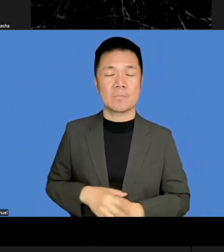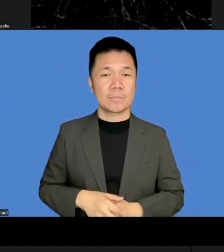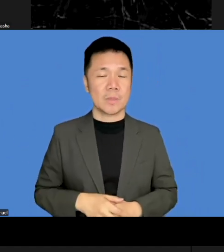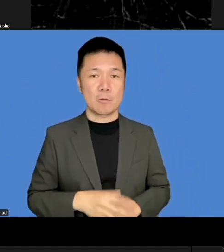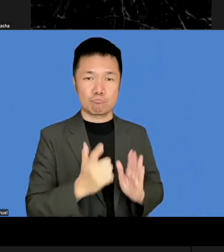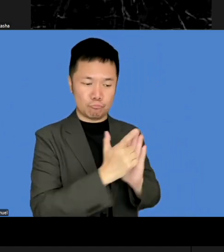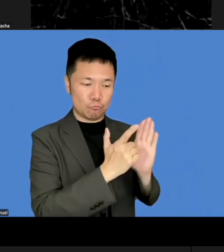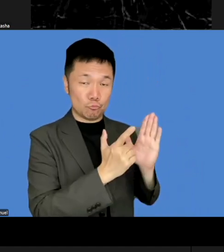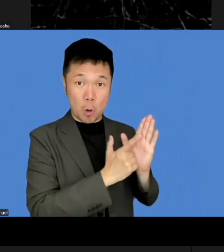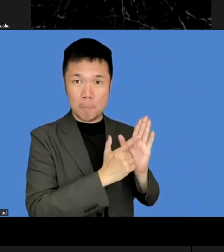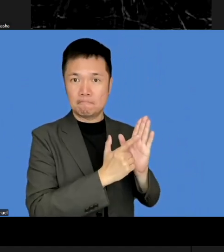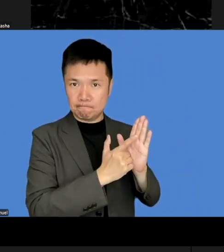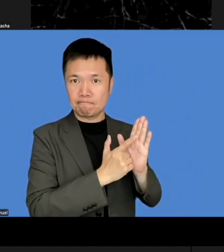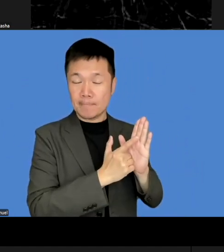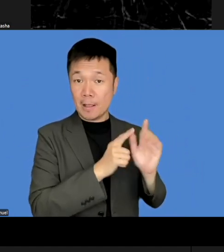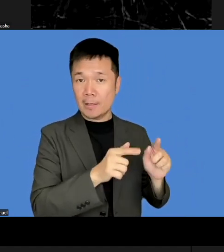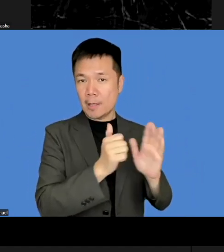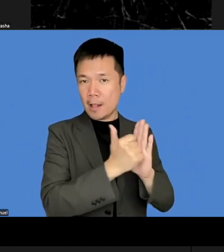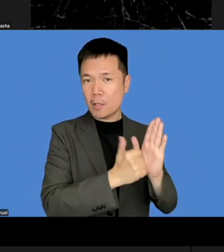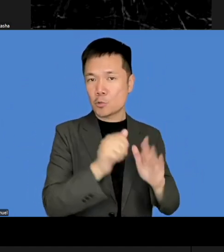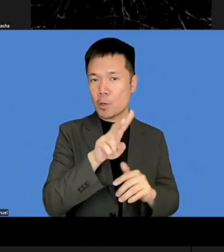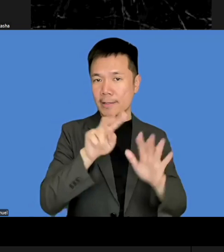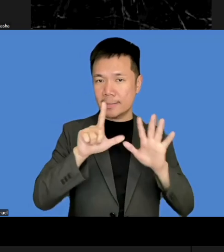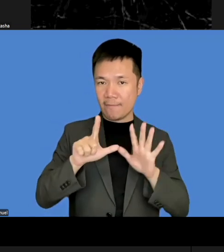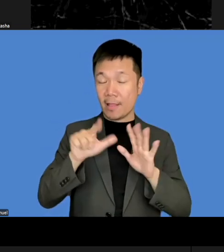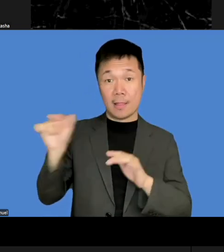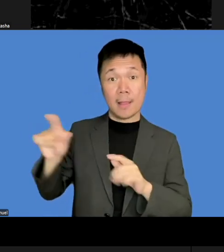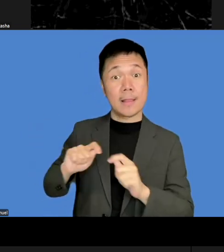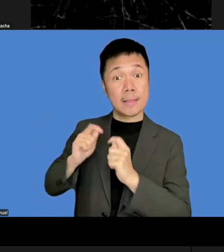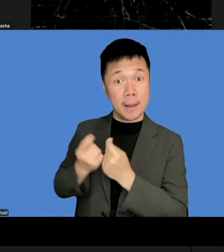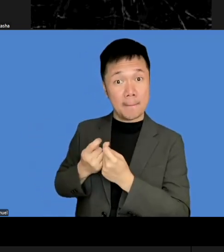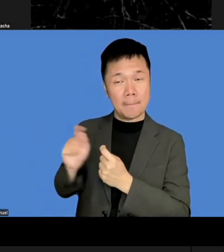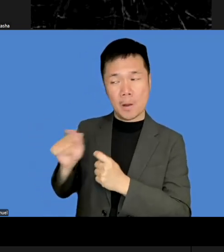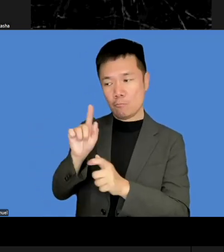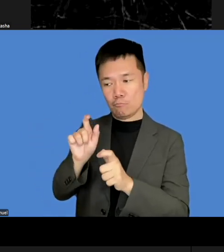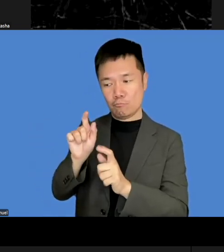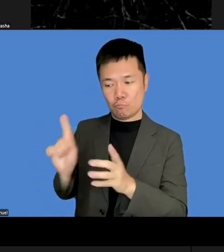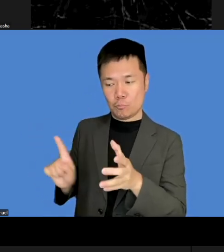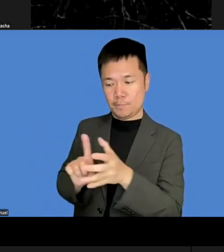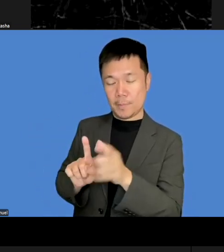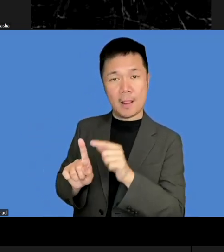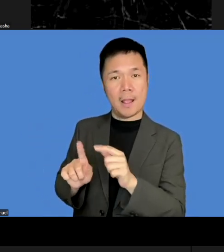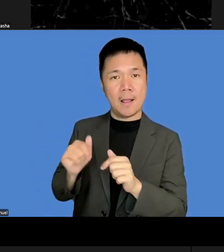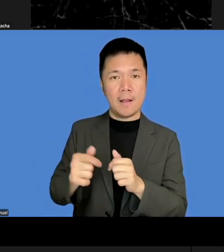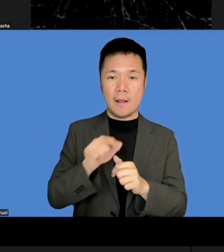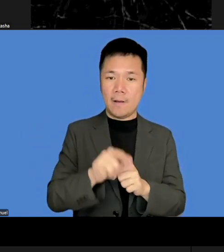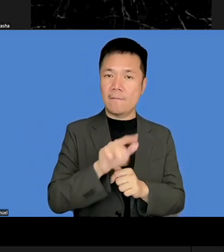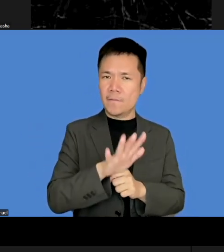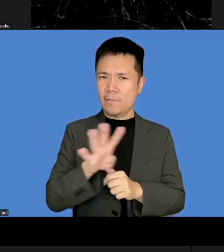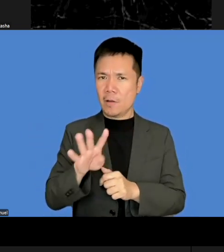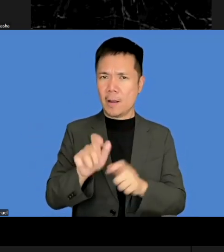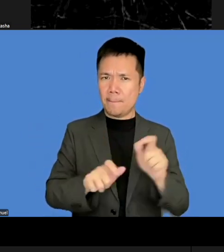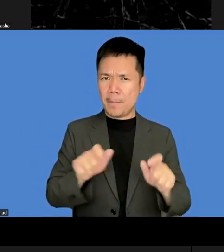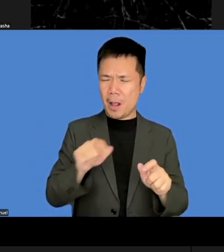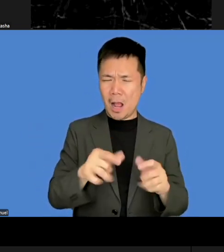Section 27, who has been part of the team representing 44 of the deceased in the Life Esidimeni